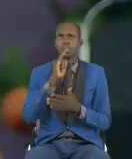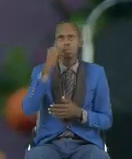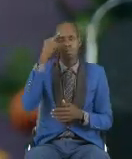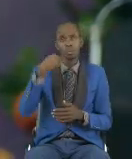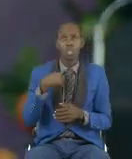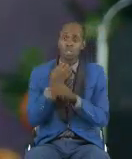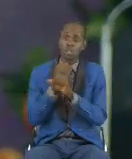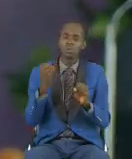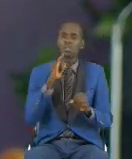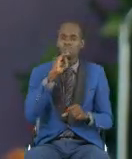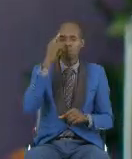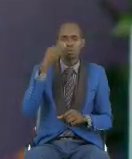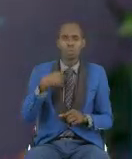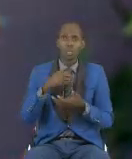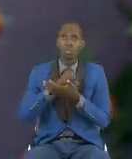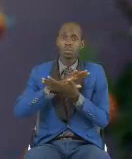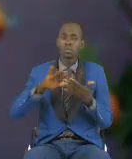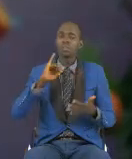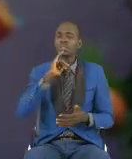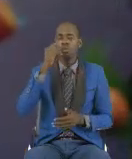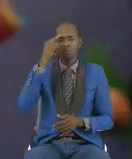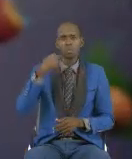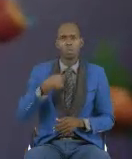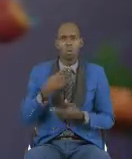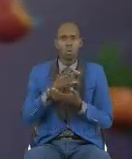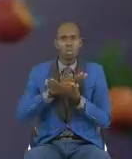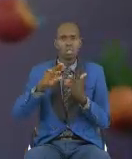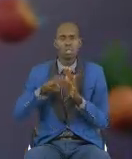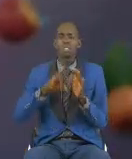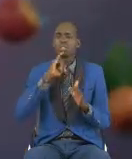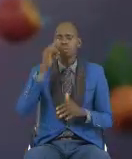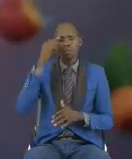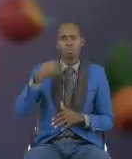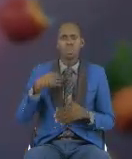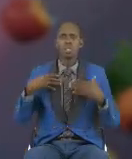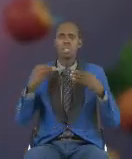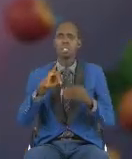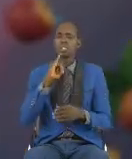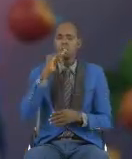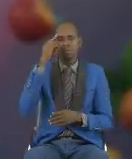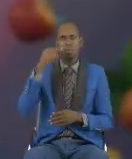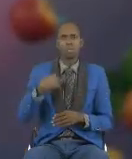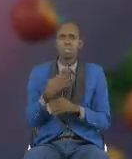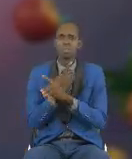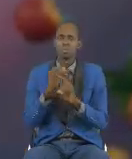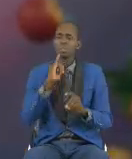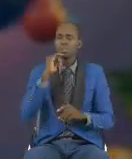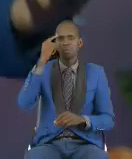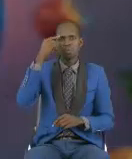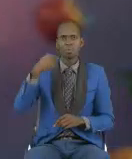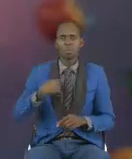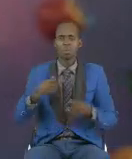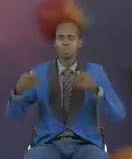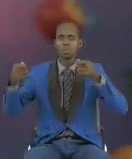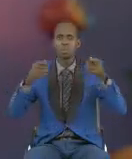that's for me. Sanctification, that's for me. Holiness, that's for me. Healing, that's for me. Deliverance, that's for me. Dominion,